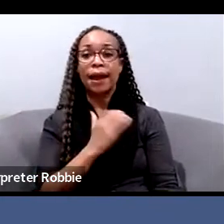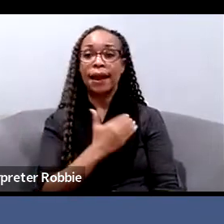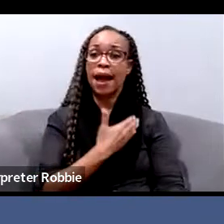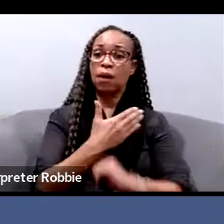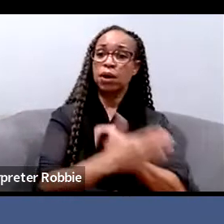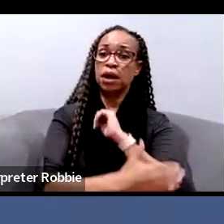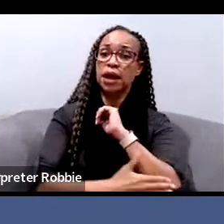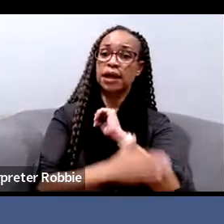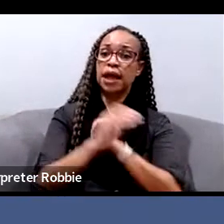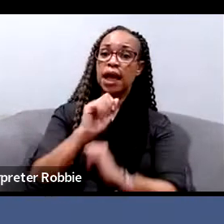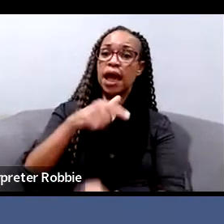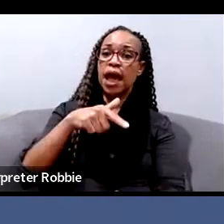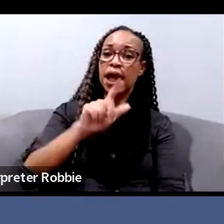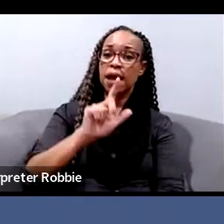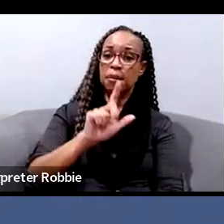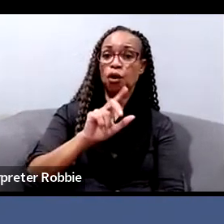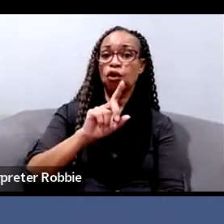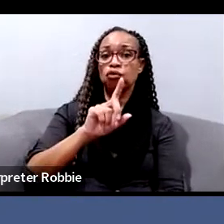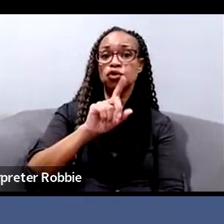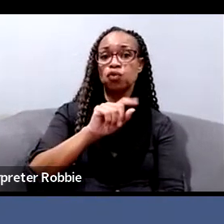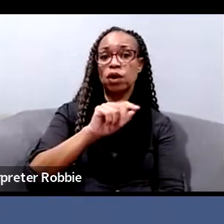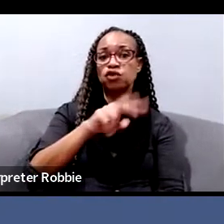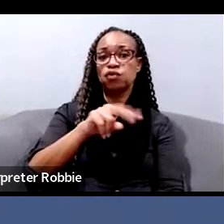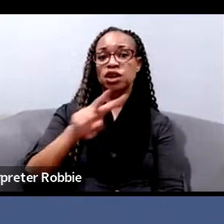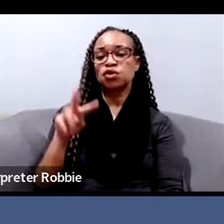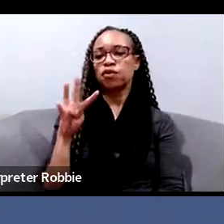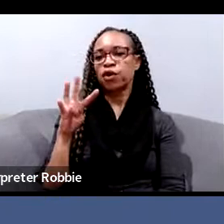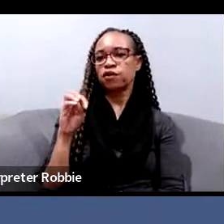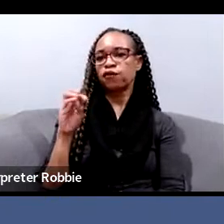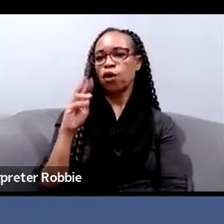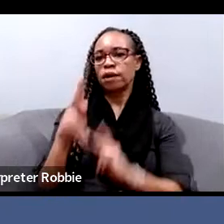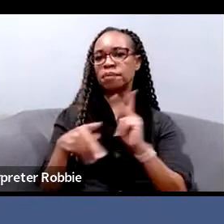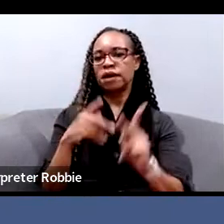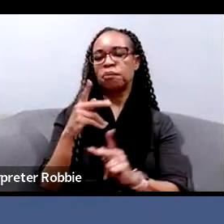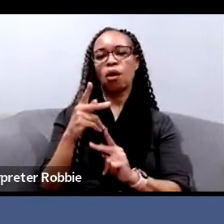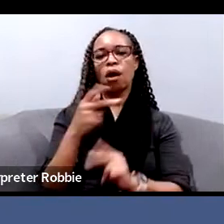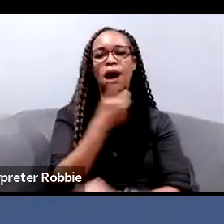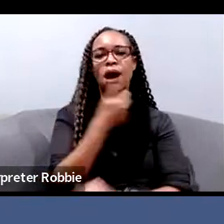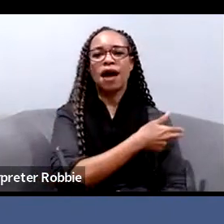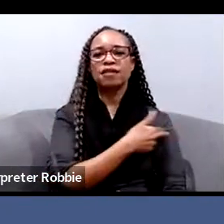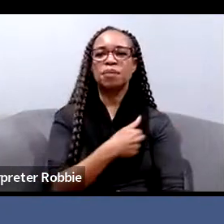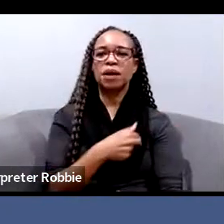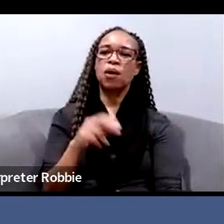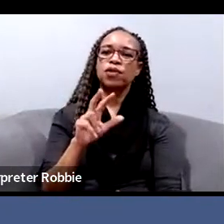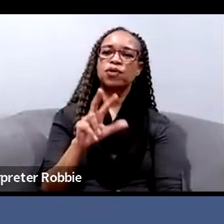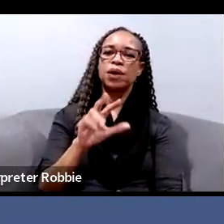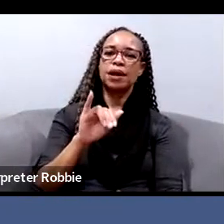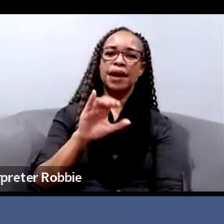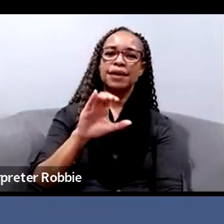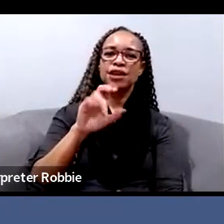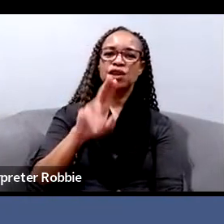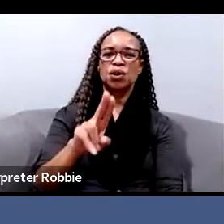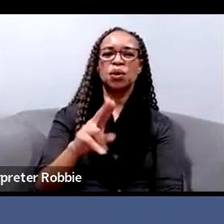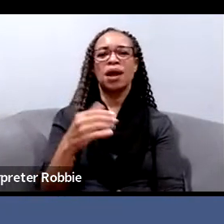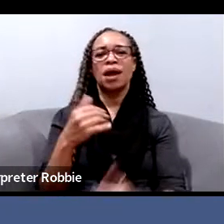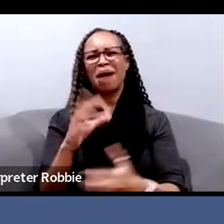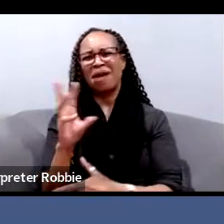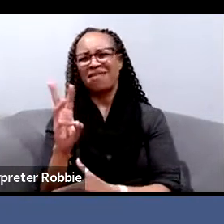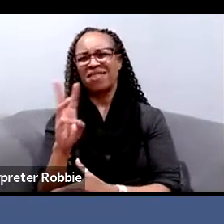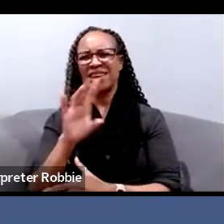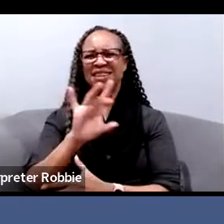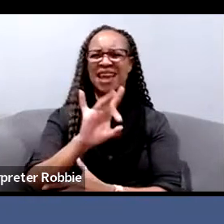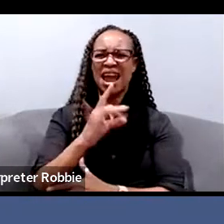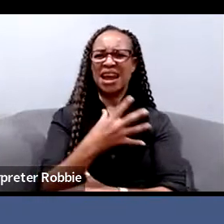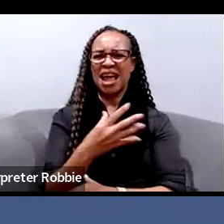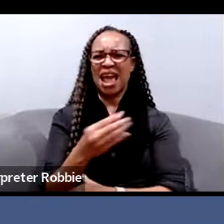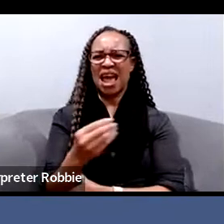April 2022, we had like 40 people in the hospital and 3 in the ICU. Right now we have 68 and 11, and we're feeling like, oh, it's good. But I guess